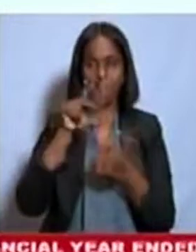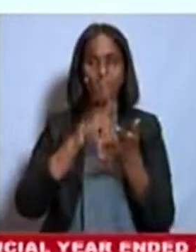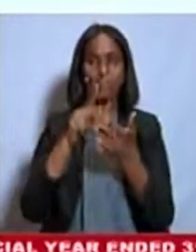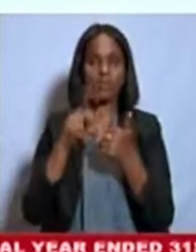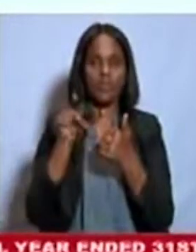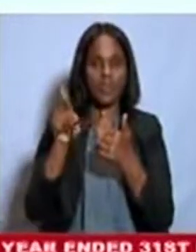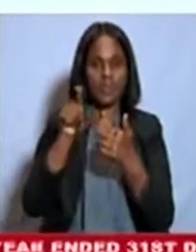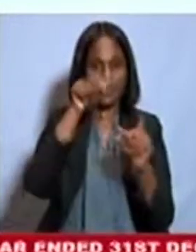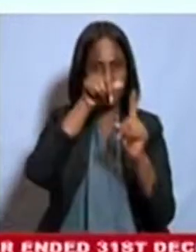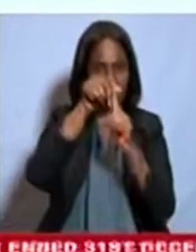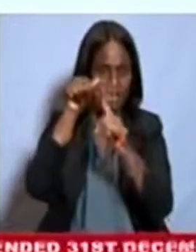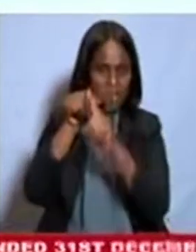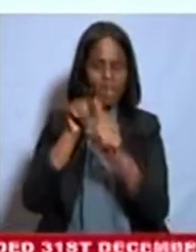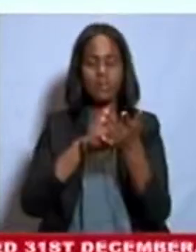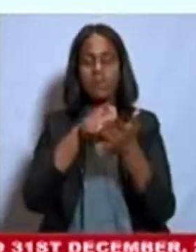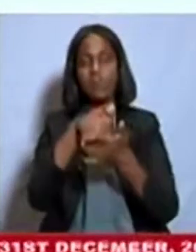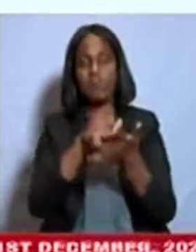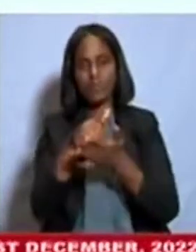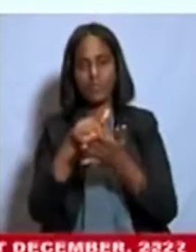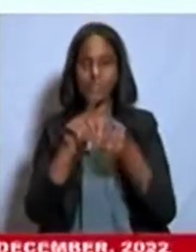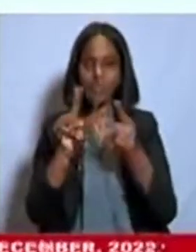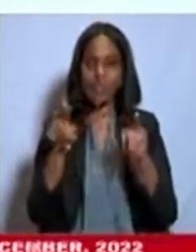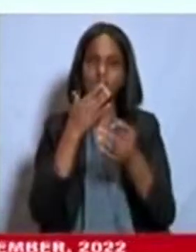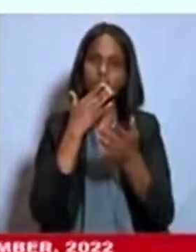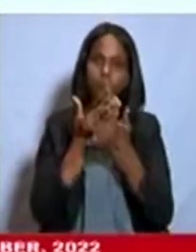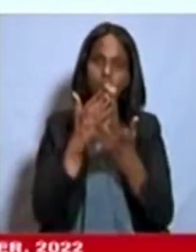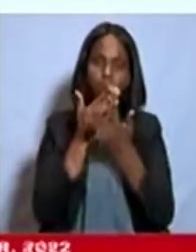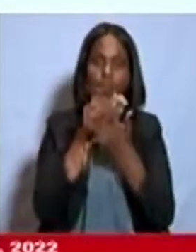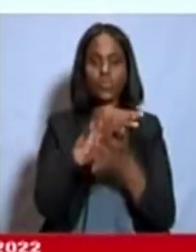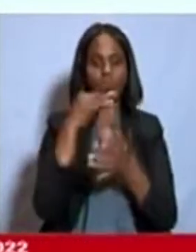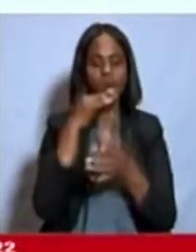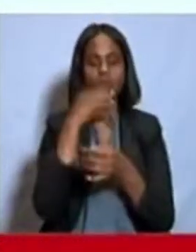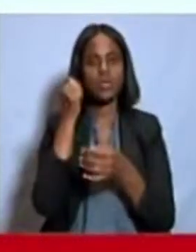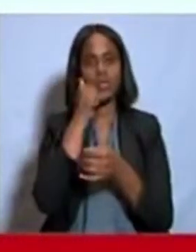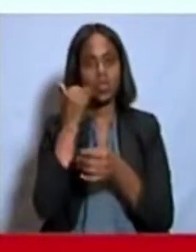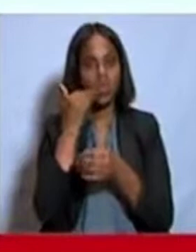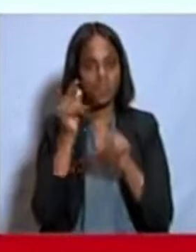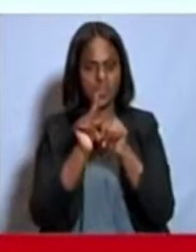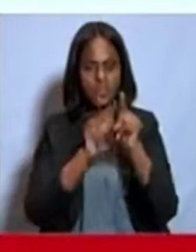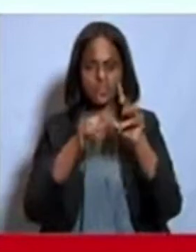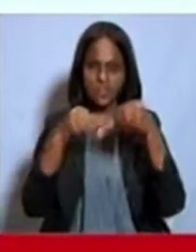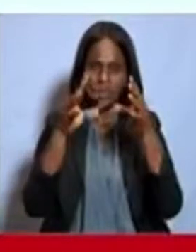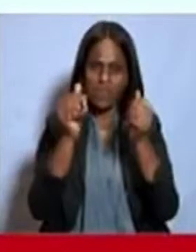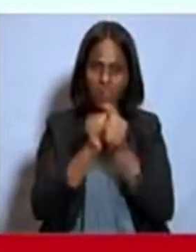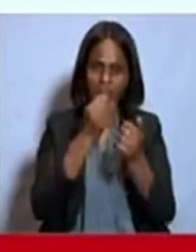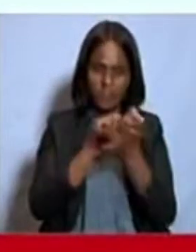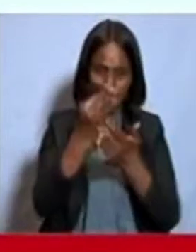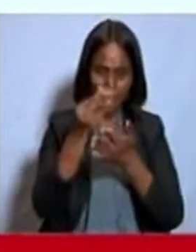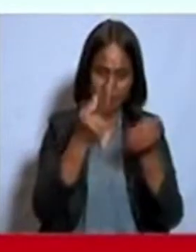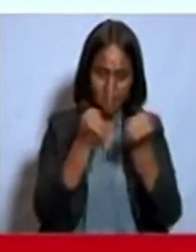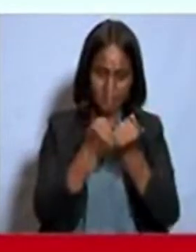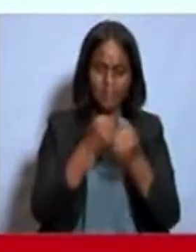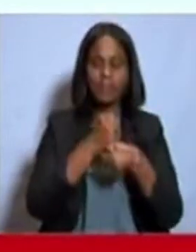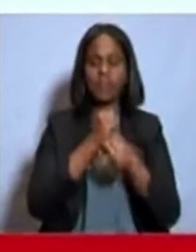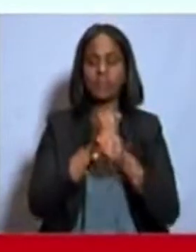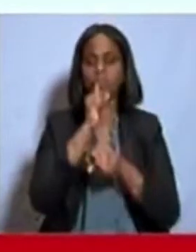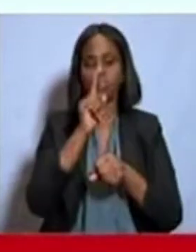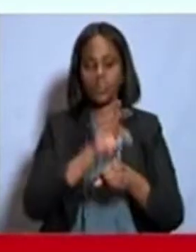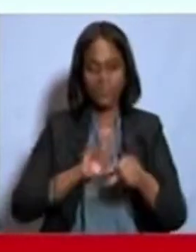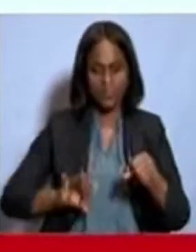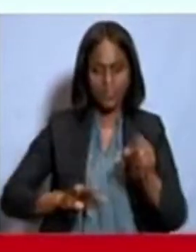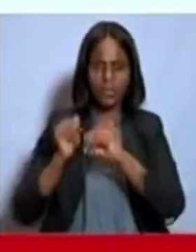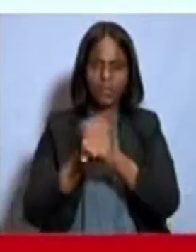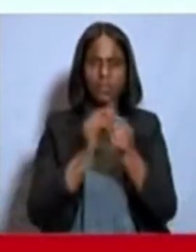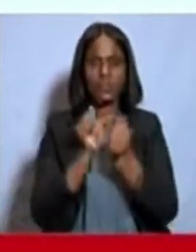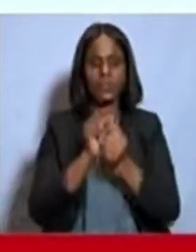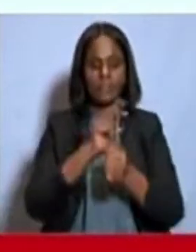program targets the vulnerable but viable farming households and provides them with inputs to ensure food security and